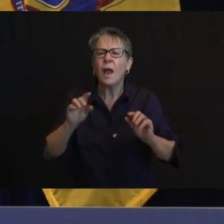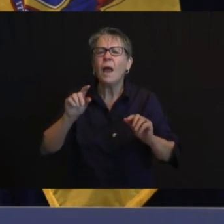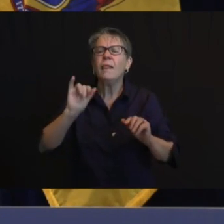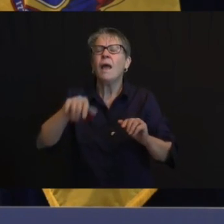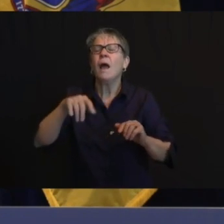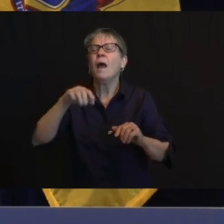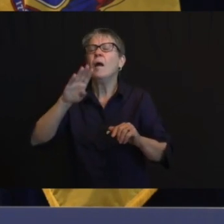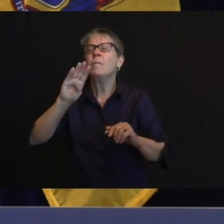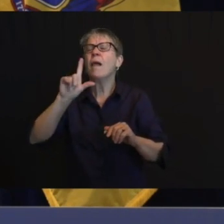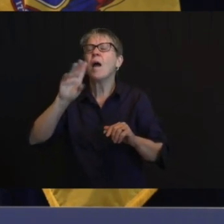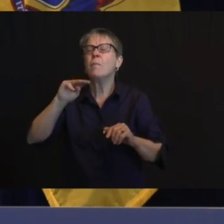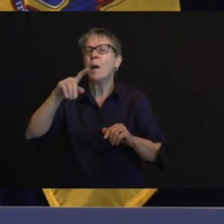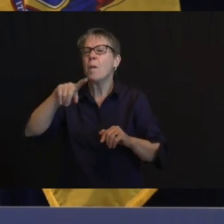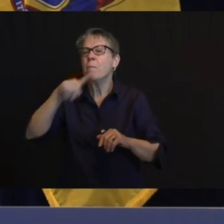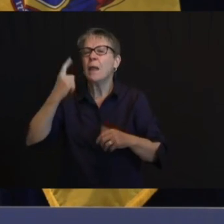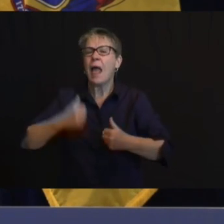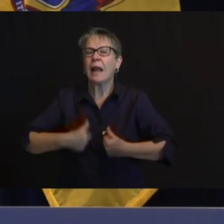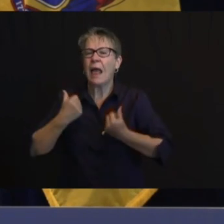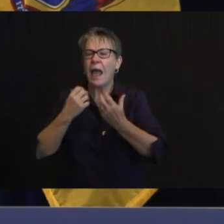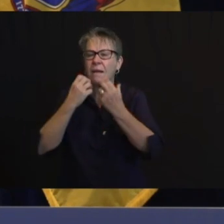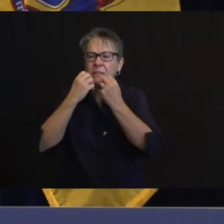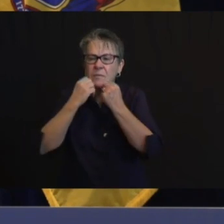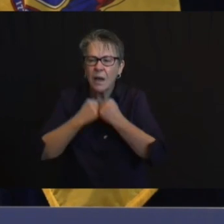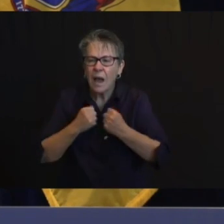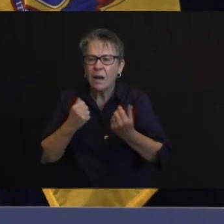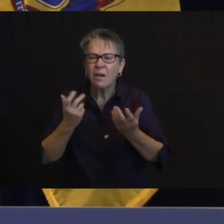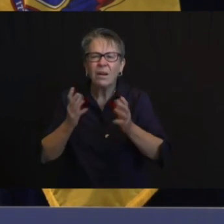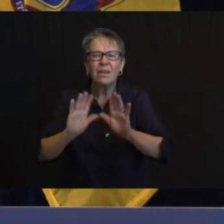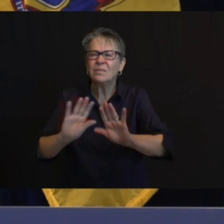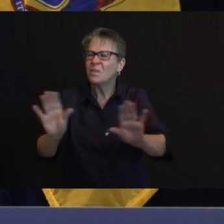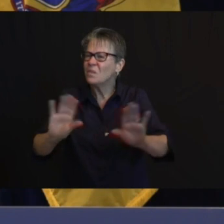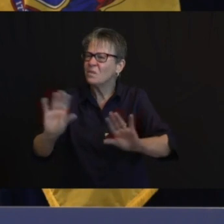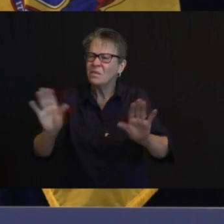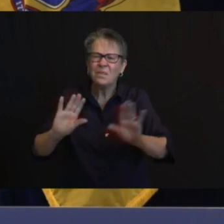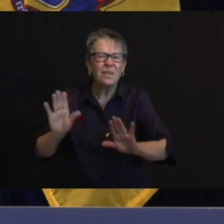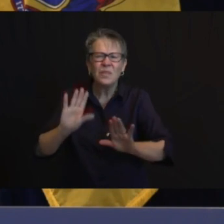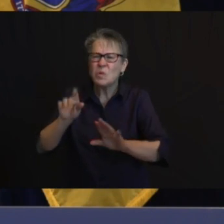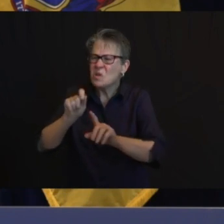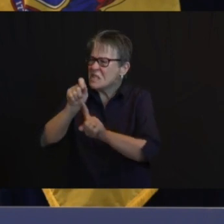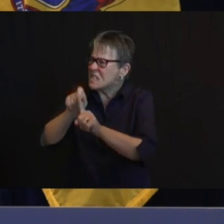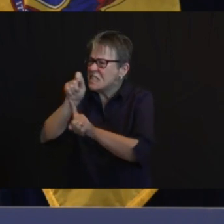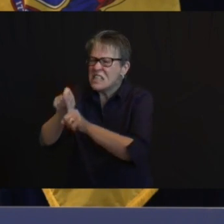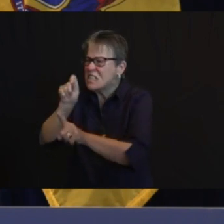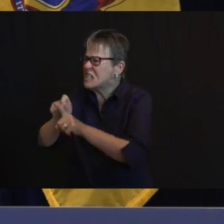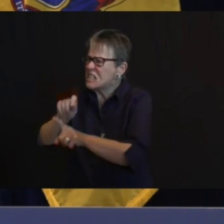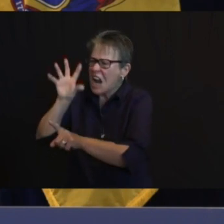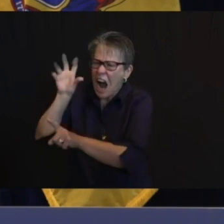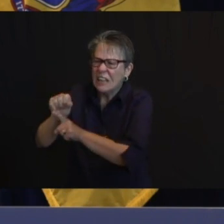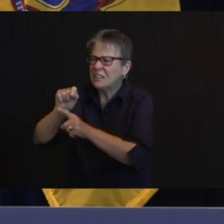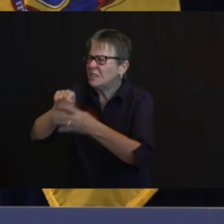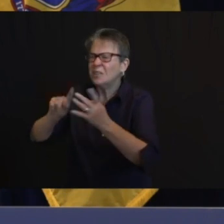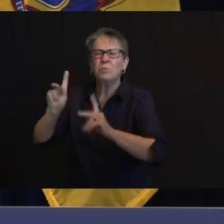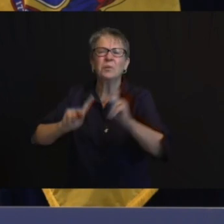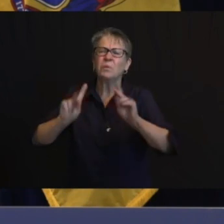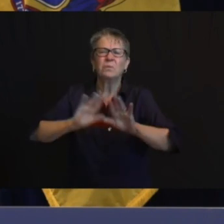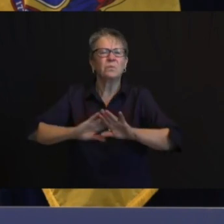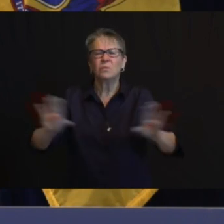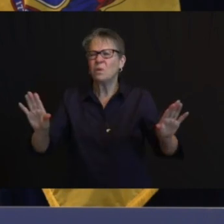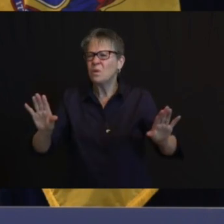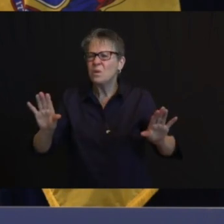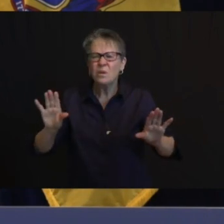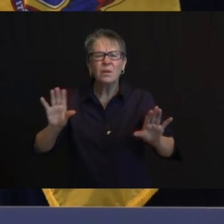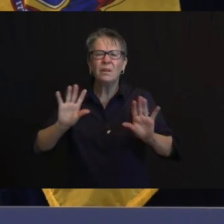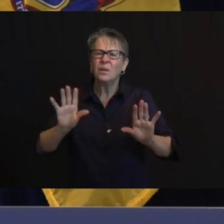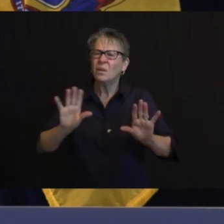just all try to, the stress levels are overwhelming. I get it. We all live it ourselves. You're out of